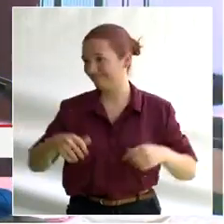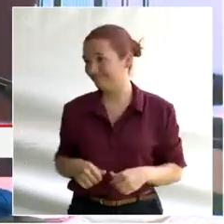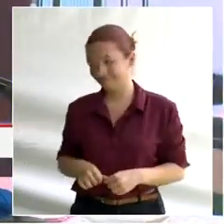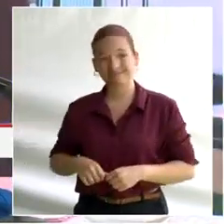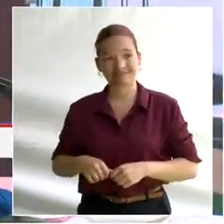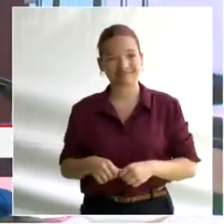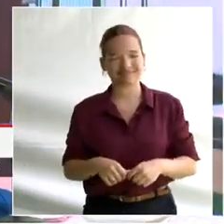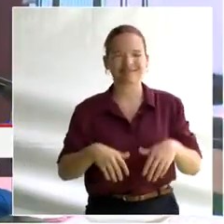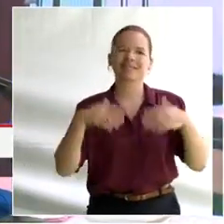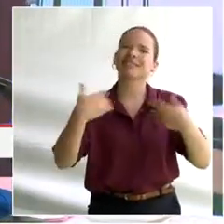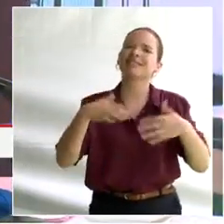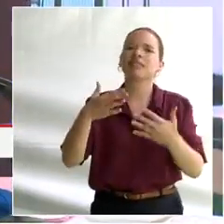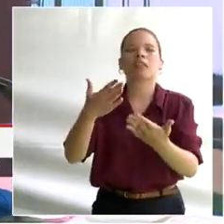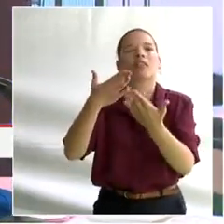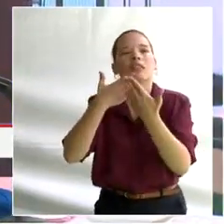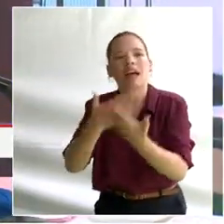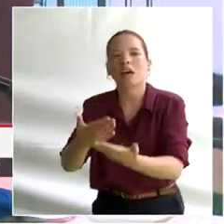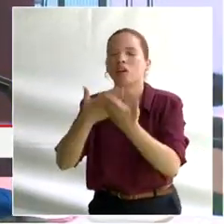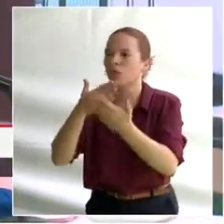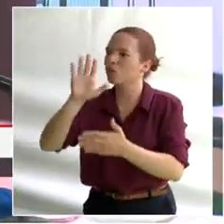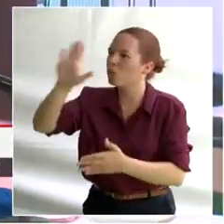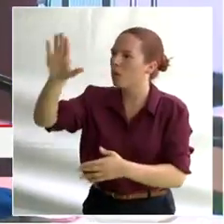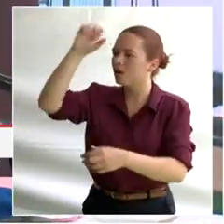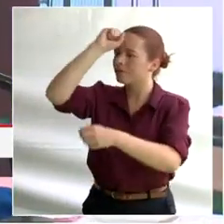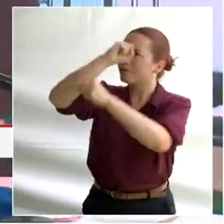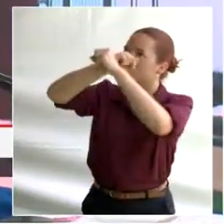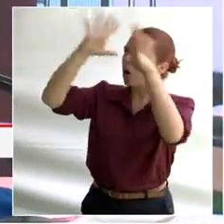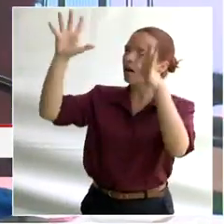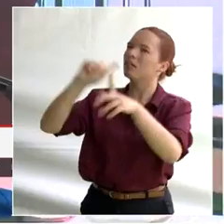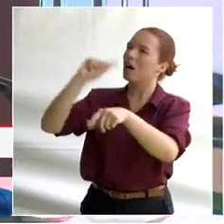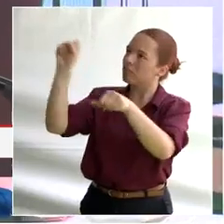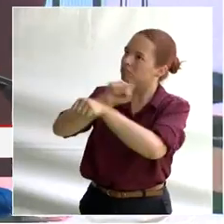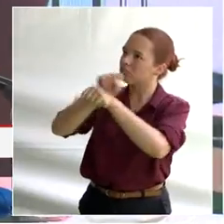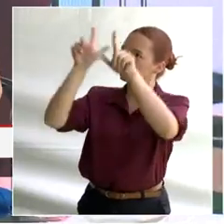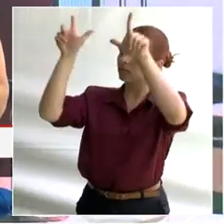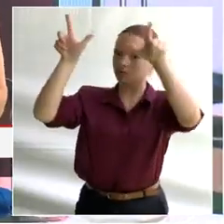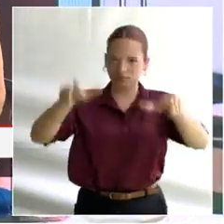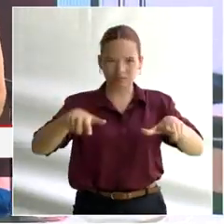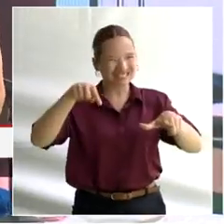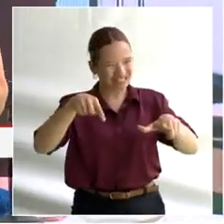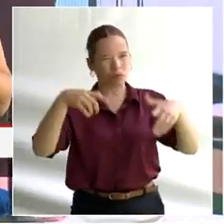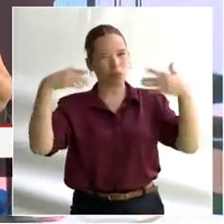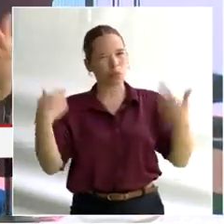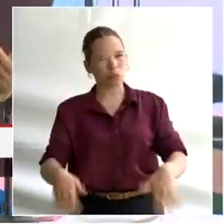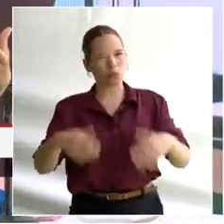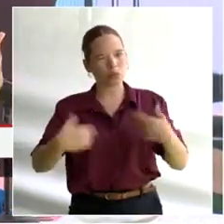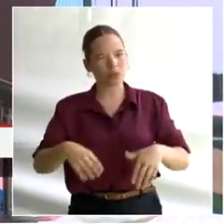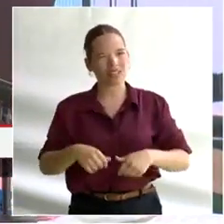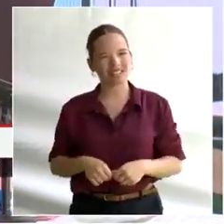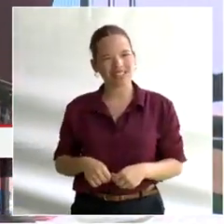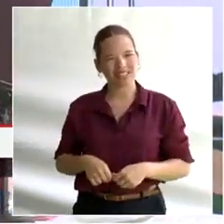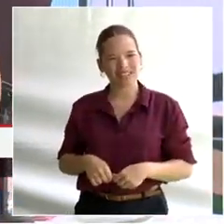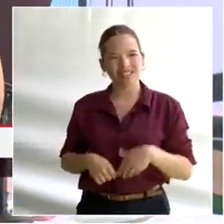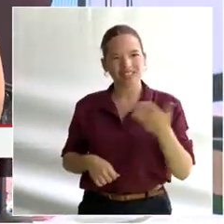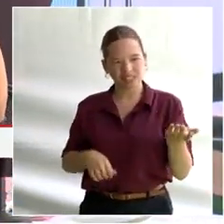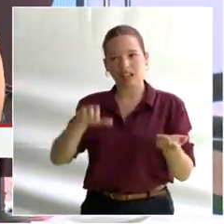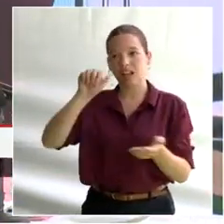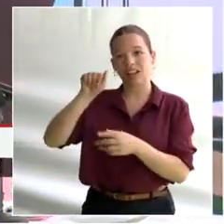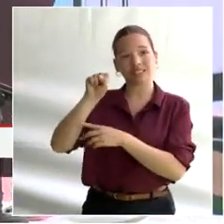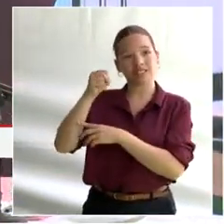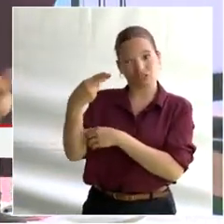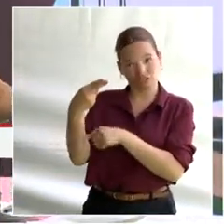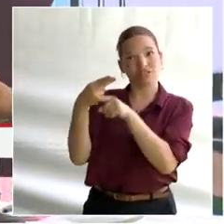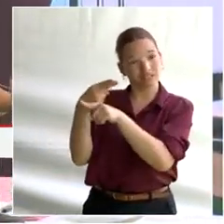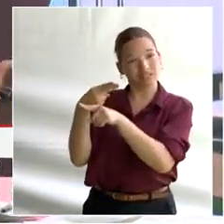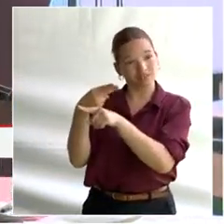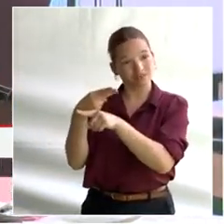for Arthur Ashe. Arthur Ashe envisioned having professional tennis at a park that made it available